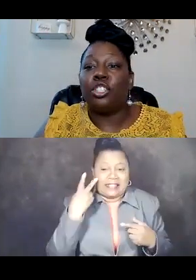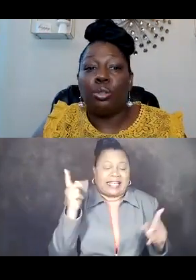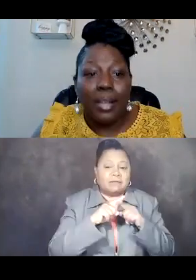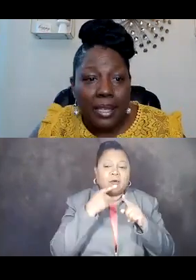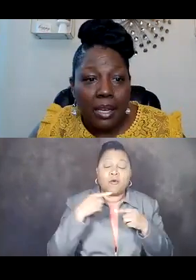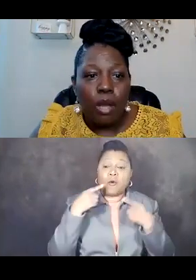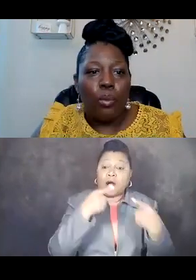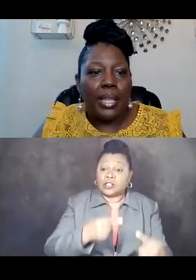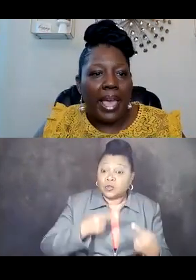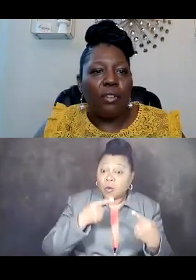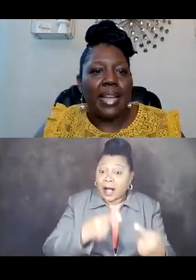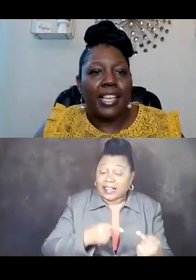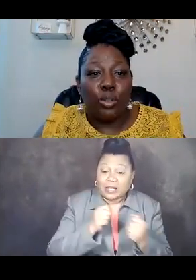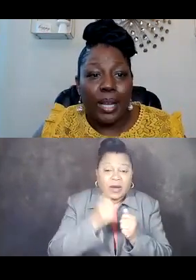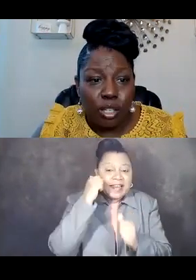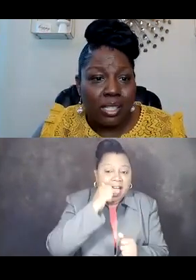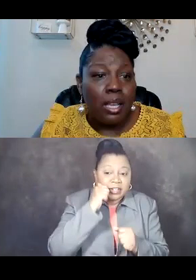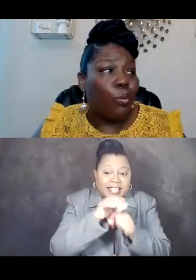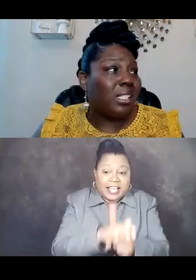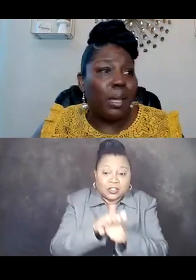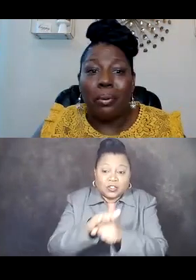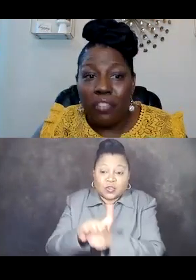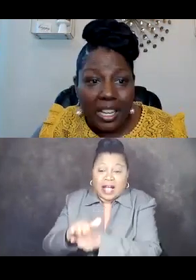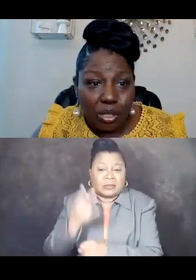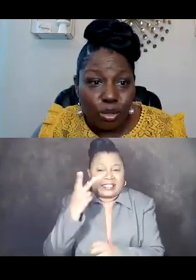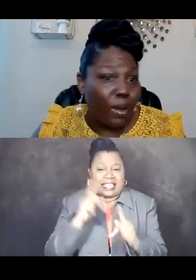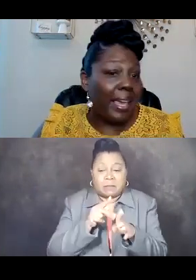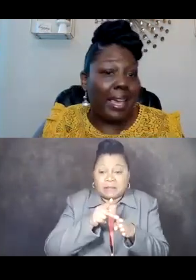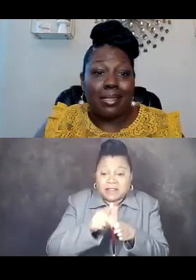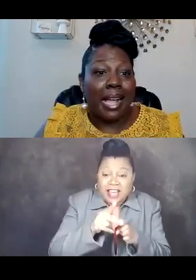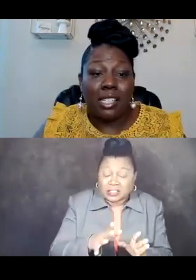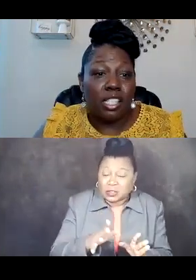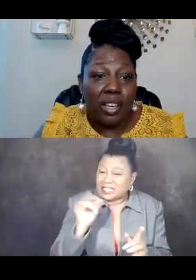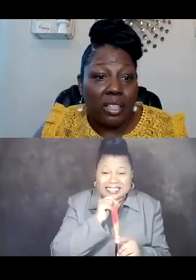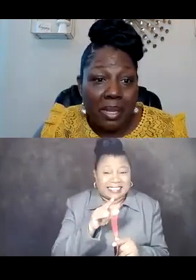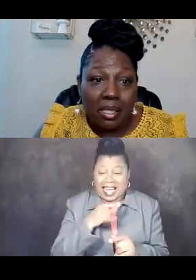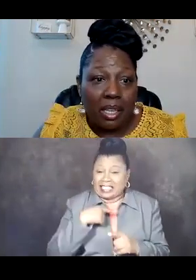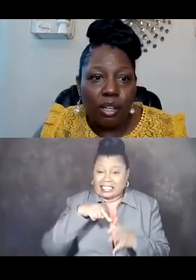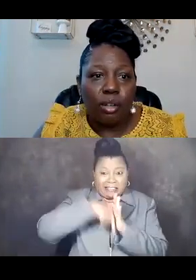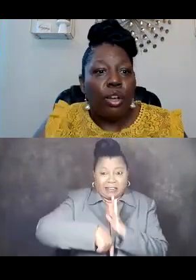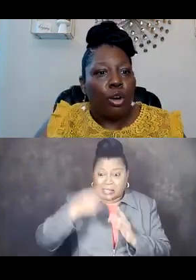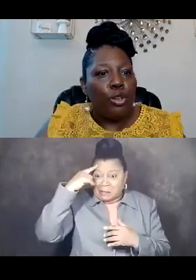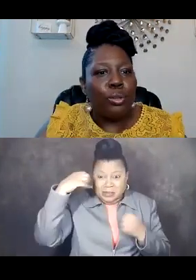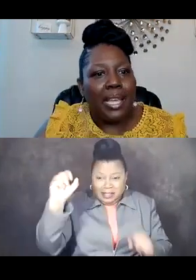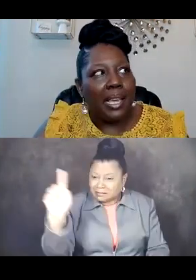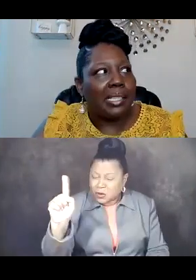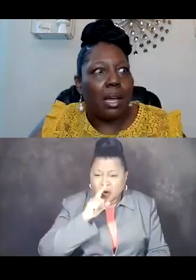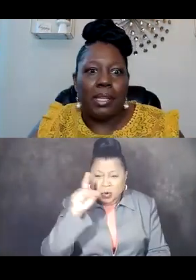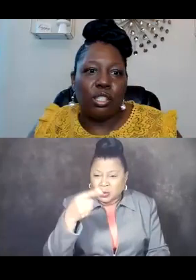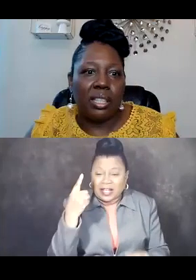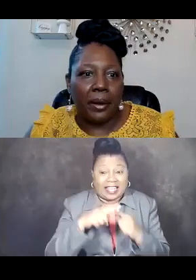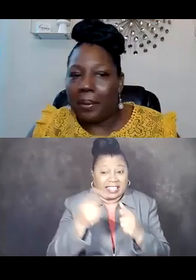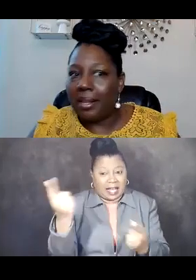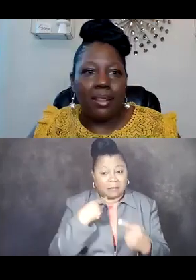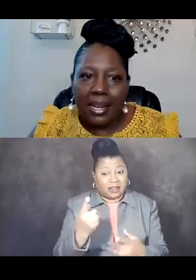who are struggling with everyday stressors. We see professionals, right? It's not the severely mentally ill who you think is